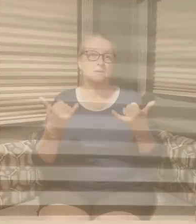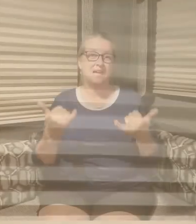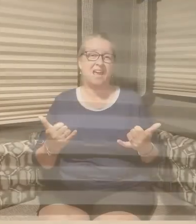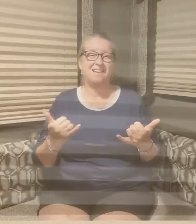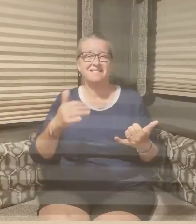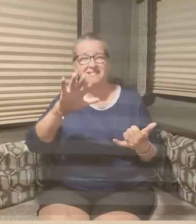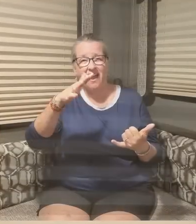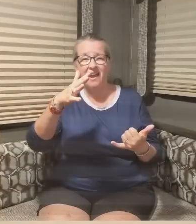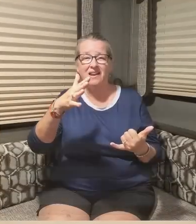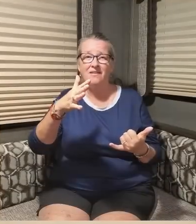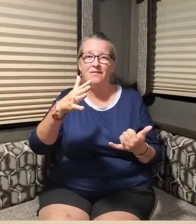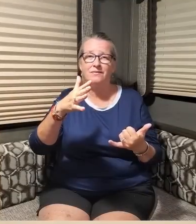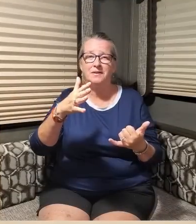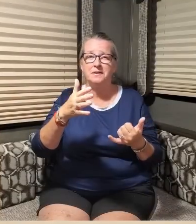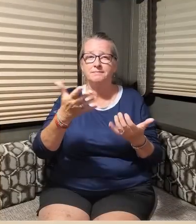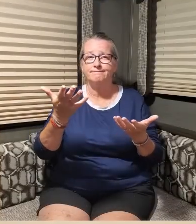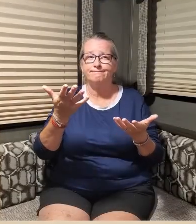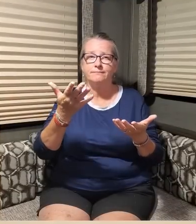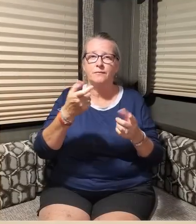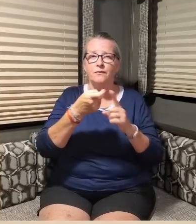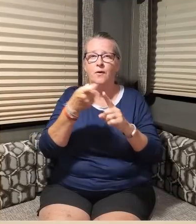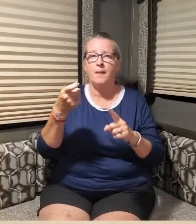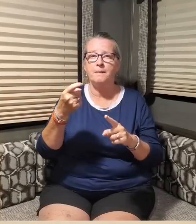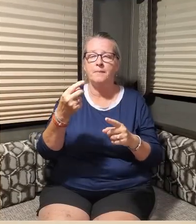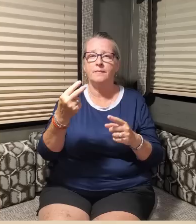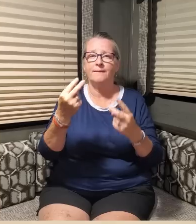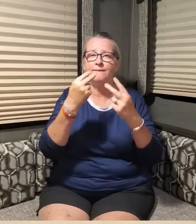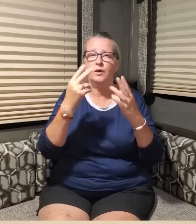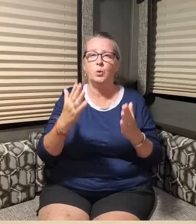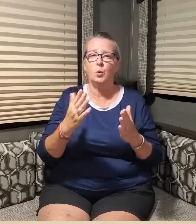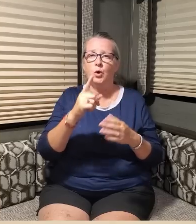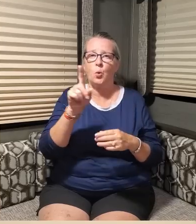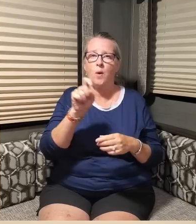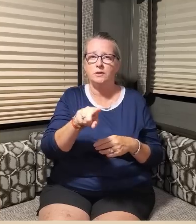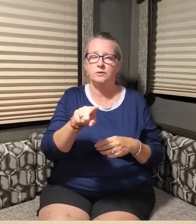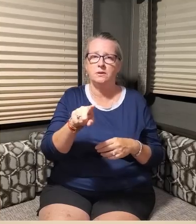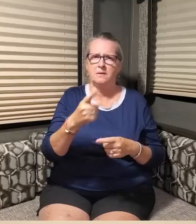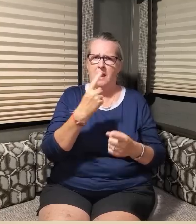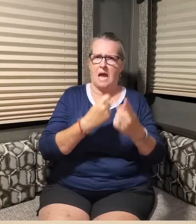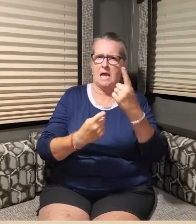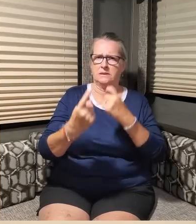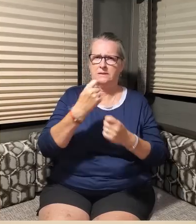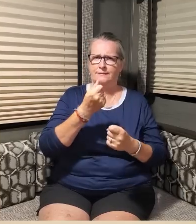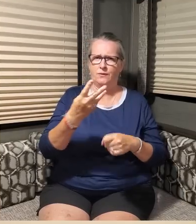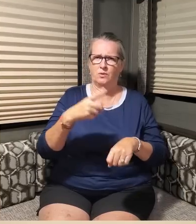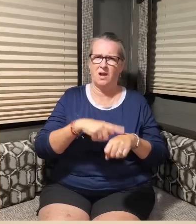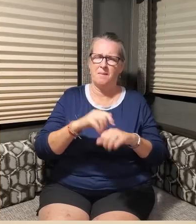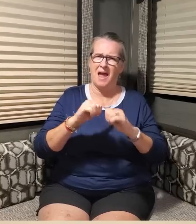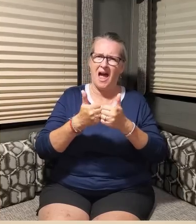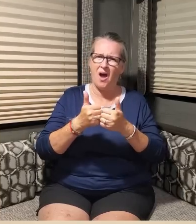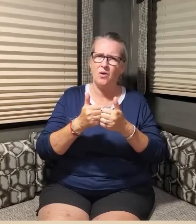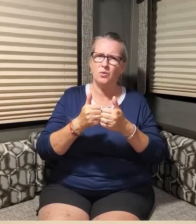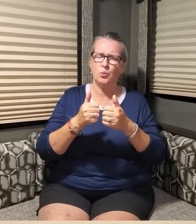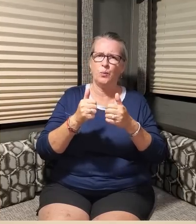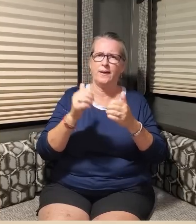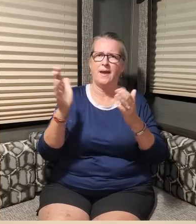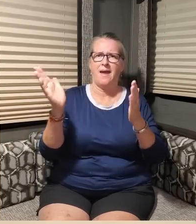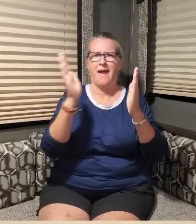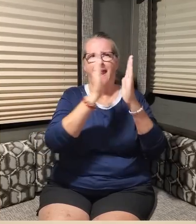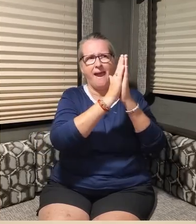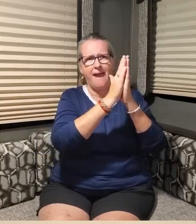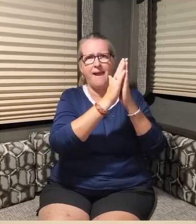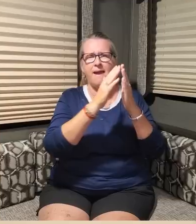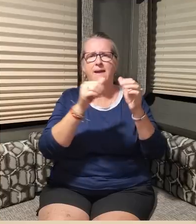So today is kind of inspired by some viewer questions. We've been asked a couple times, how do we hang things,